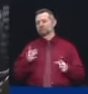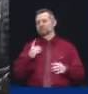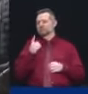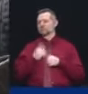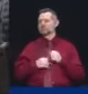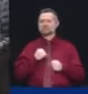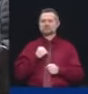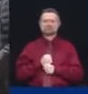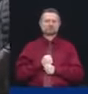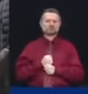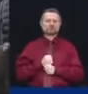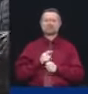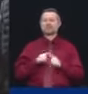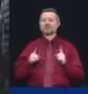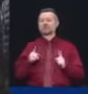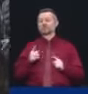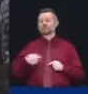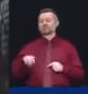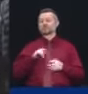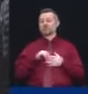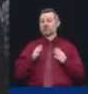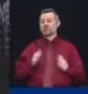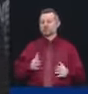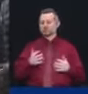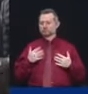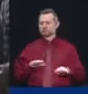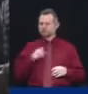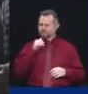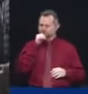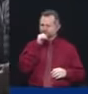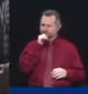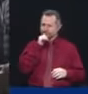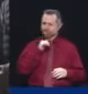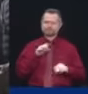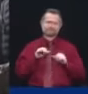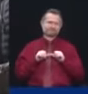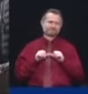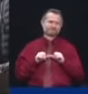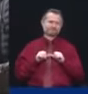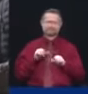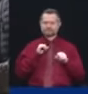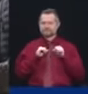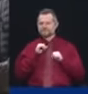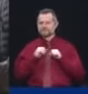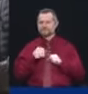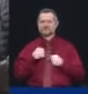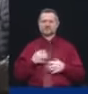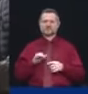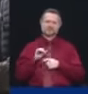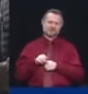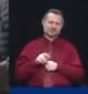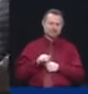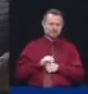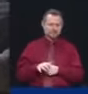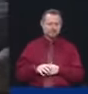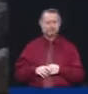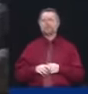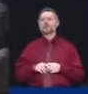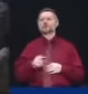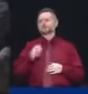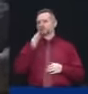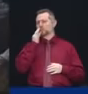the people of New York, they fought valiantly. We fought hard to defeat this virus. And now we're on the cusp of